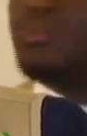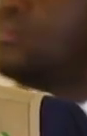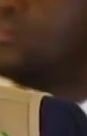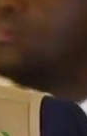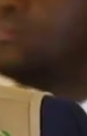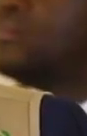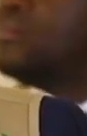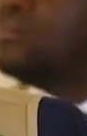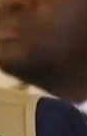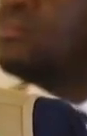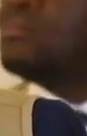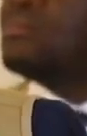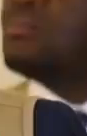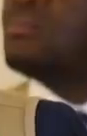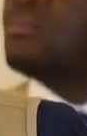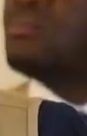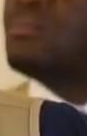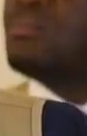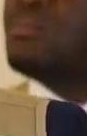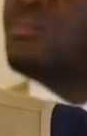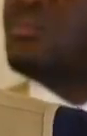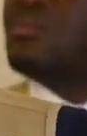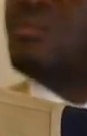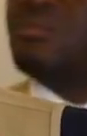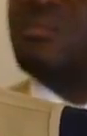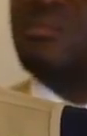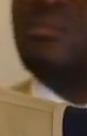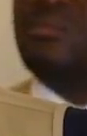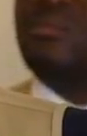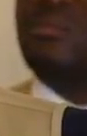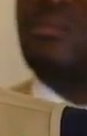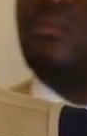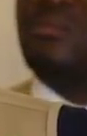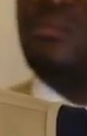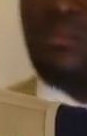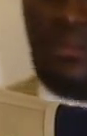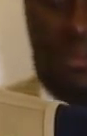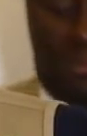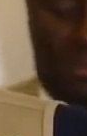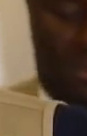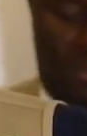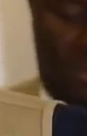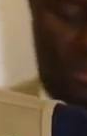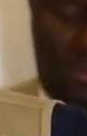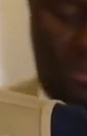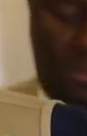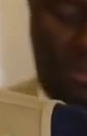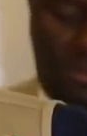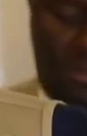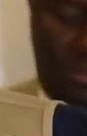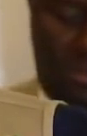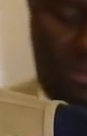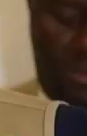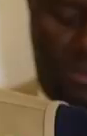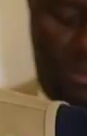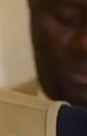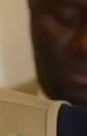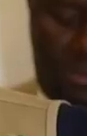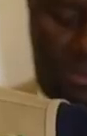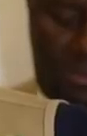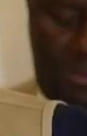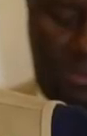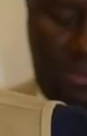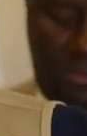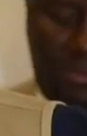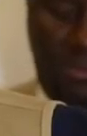that we can do it, the fastest way we can do it. Well, these other questions were general. What is your views on the claims by